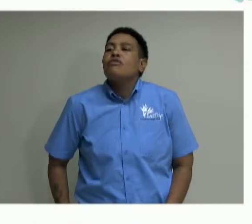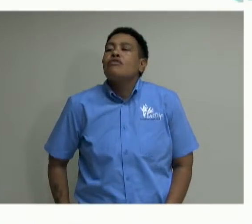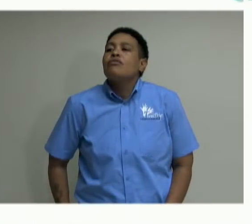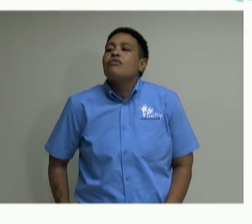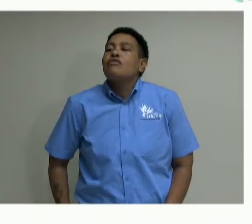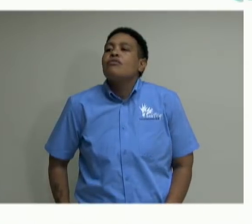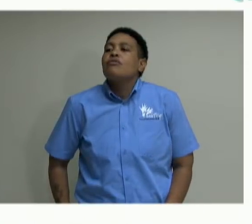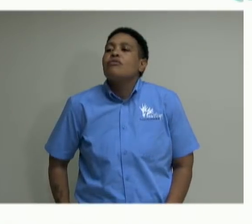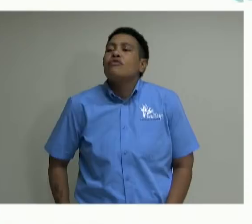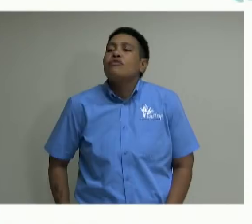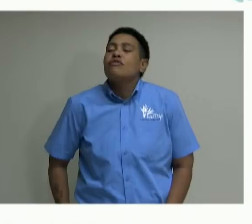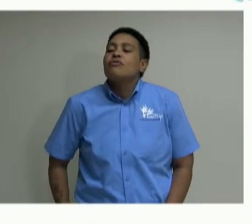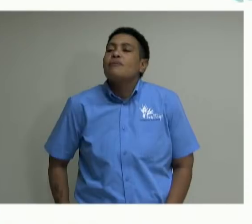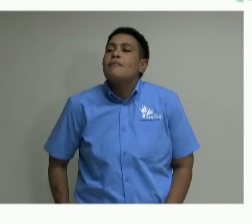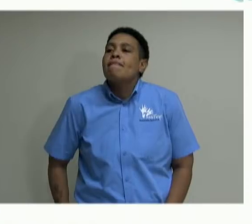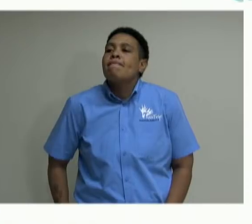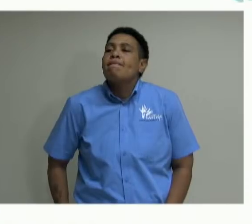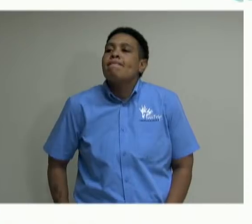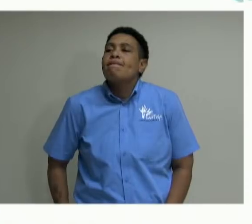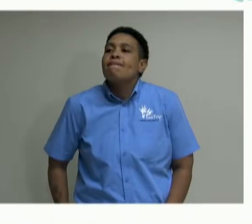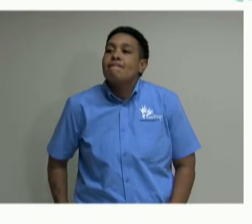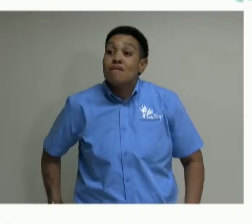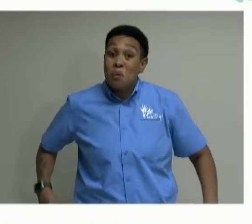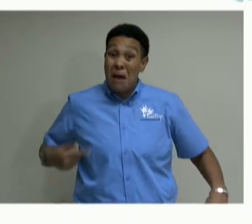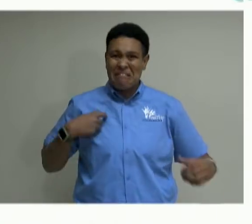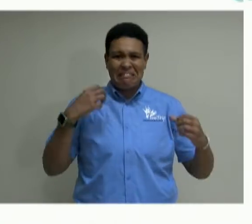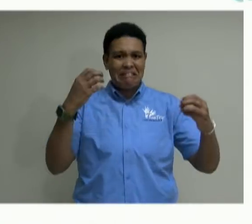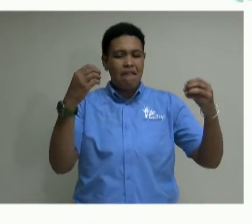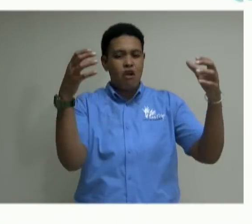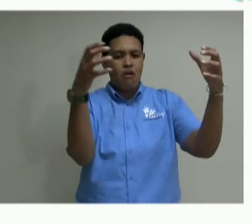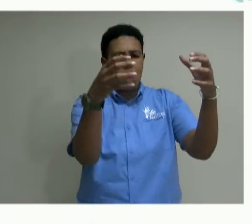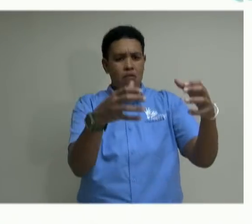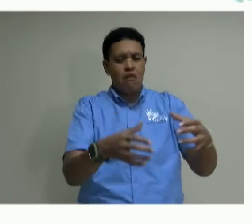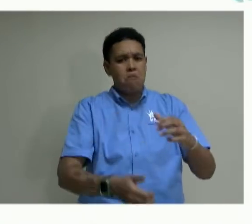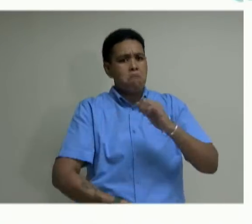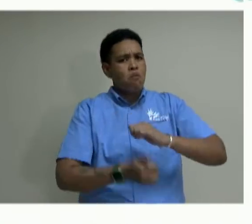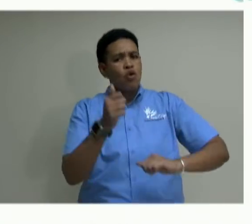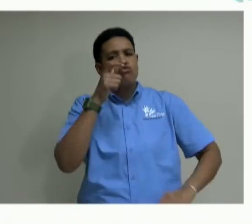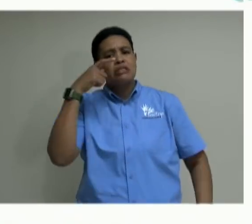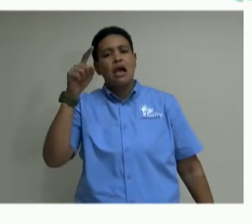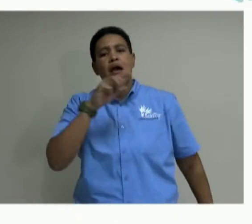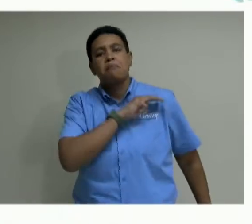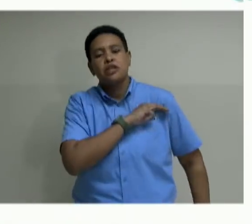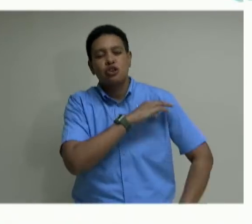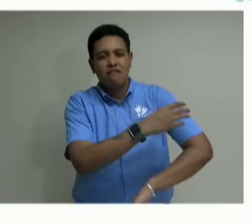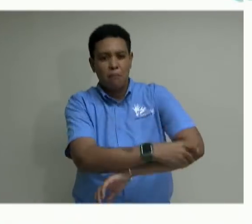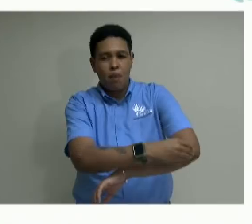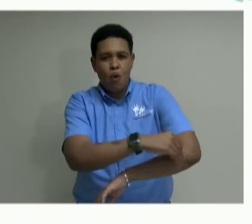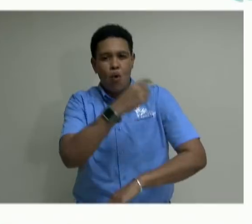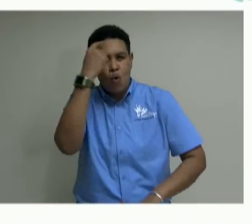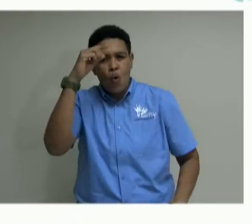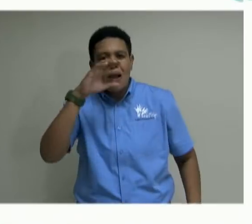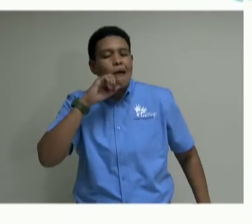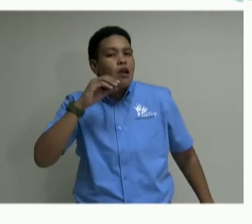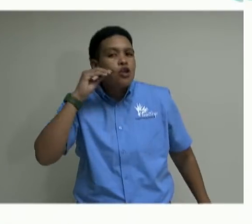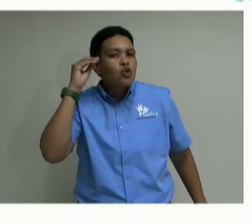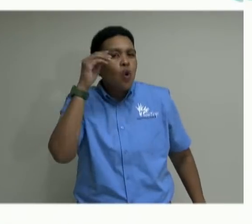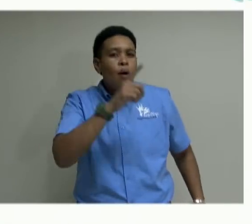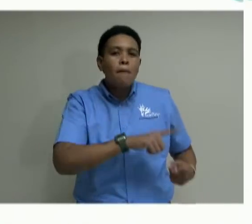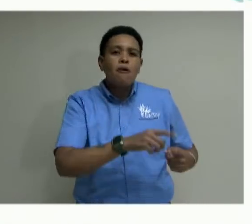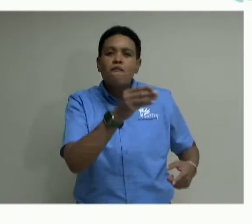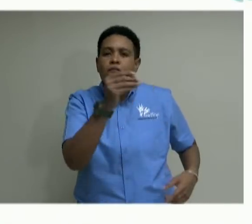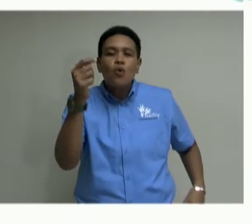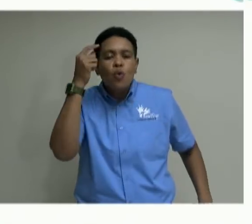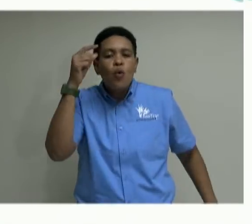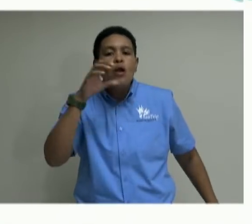The most recent cluster being the Missionary of the Poor, the Golden Age Home, and quite a few of the